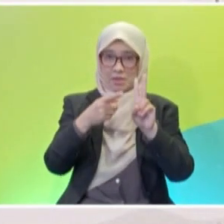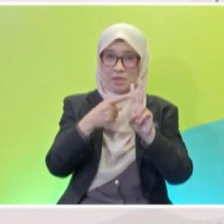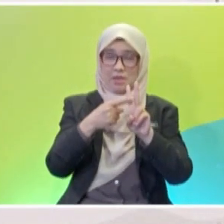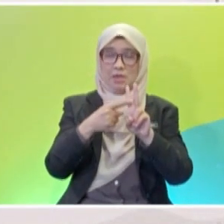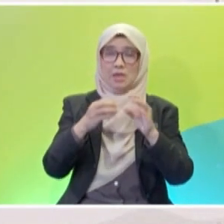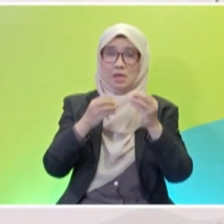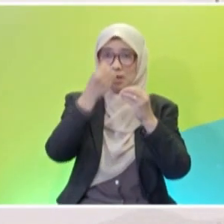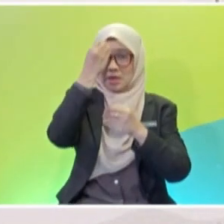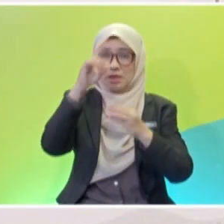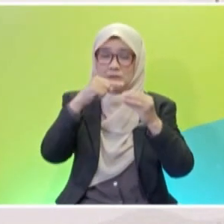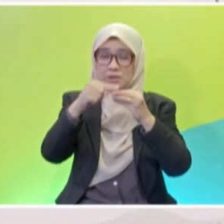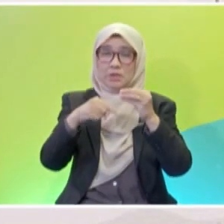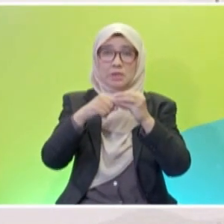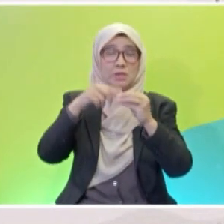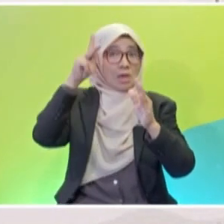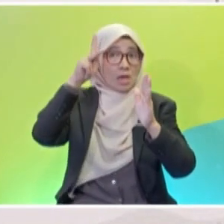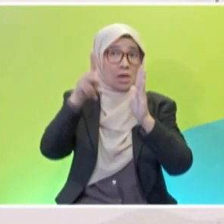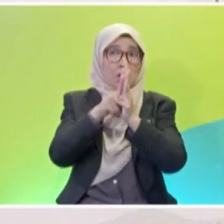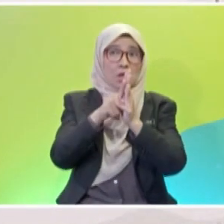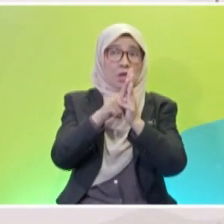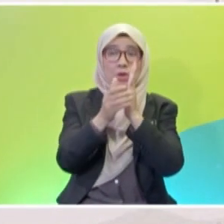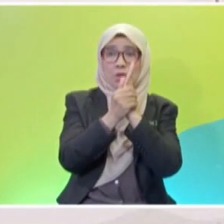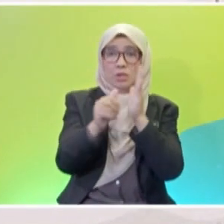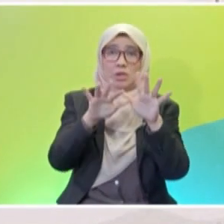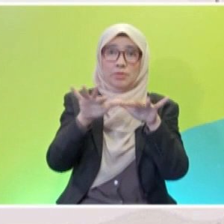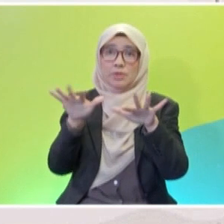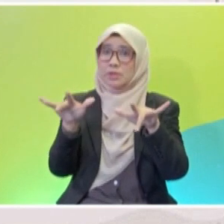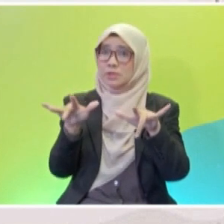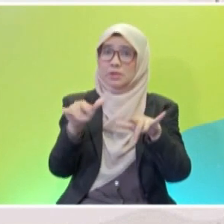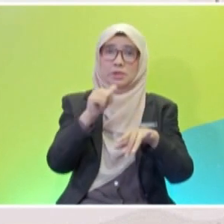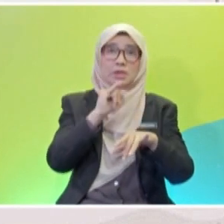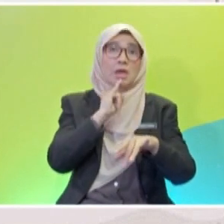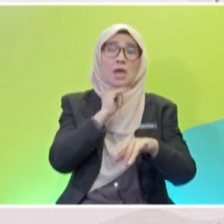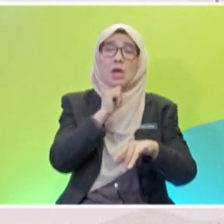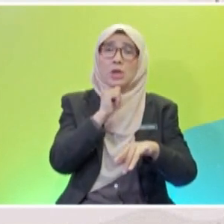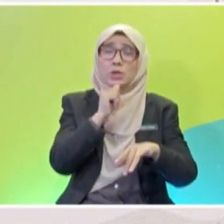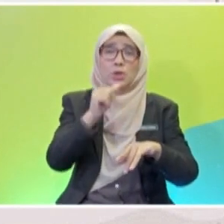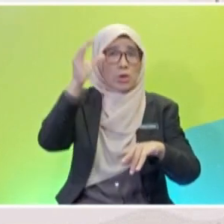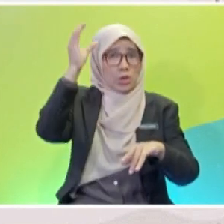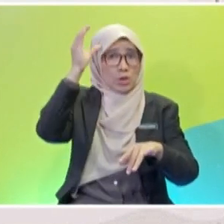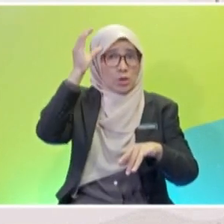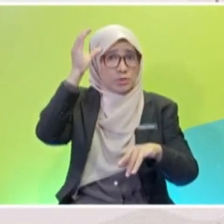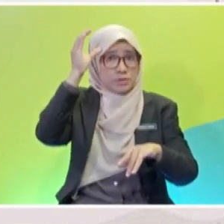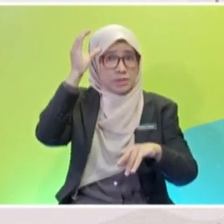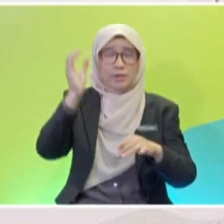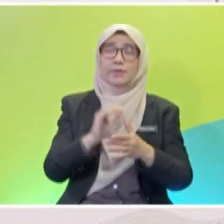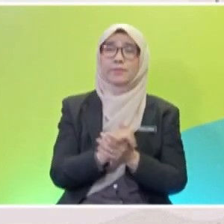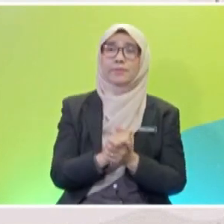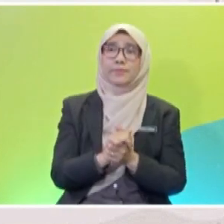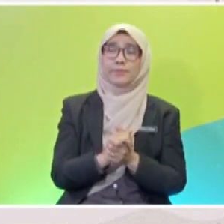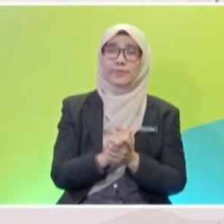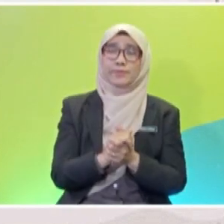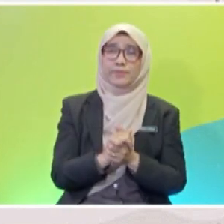about photo manipulation is not a new concept. And Vivian mentioned about the software